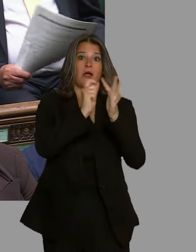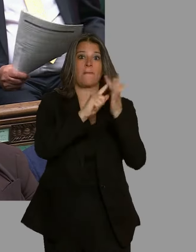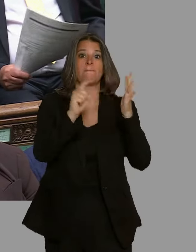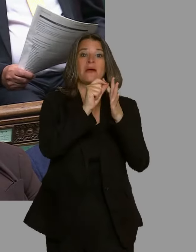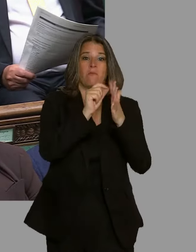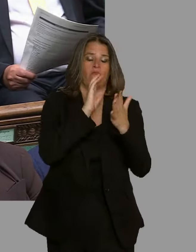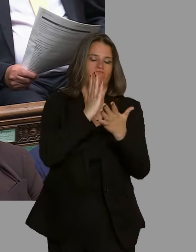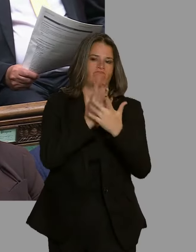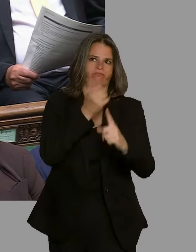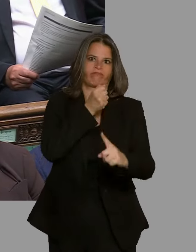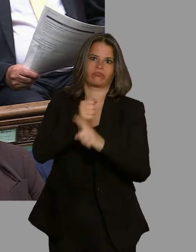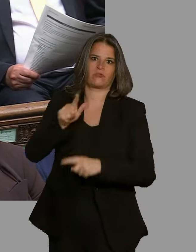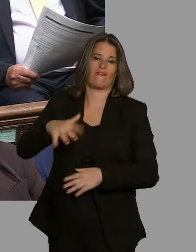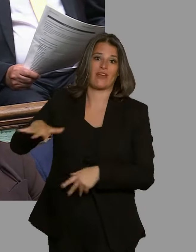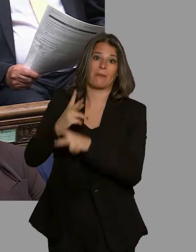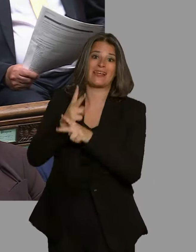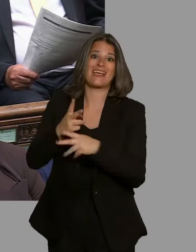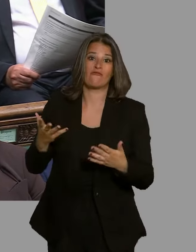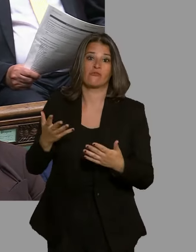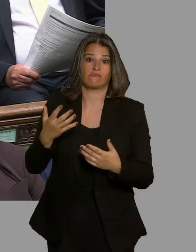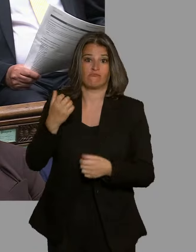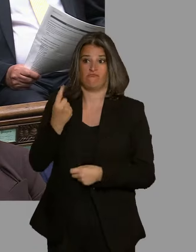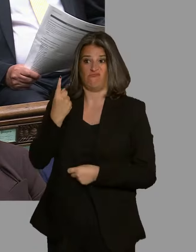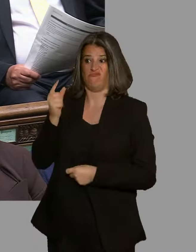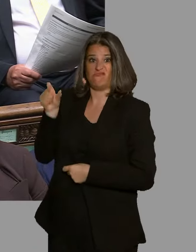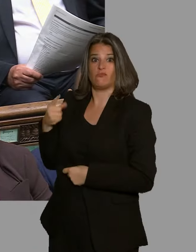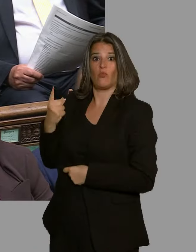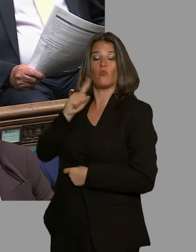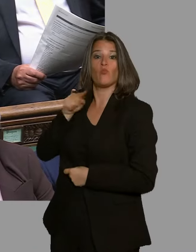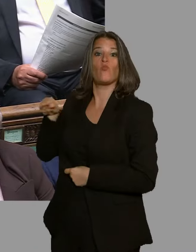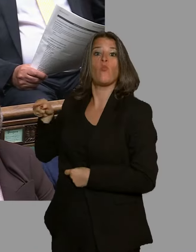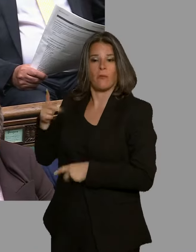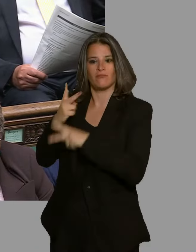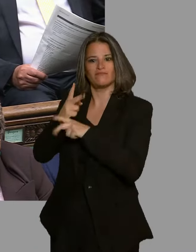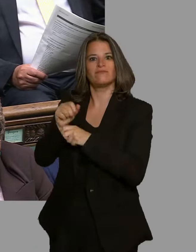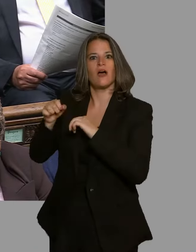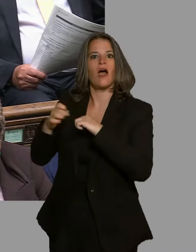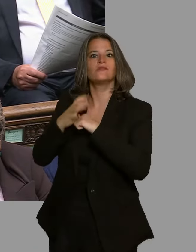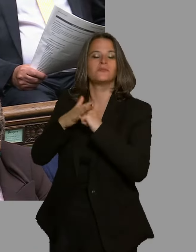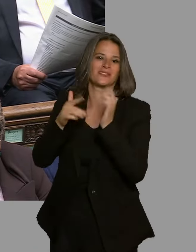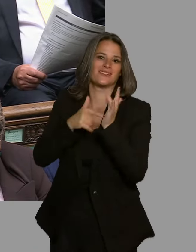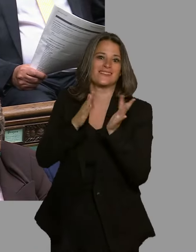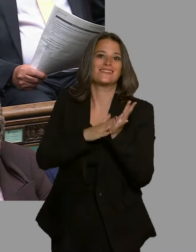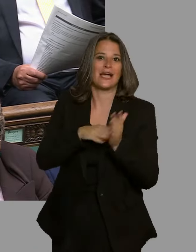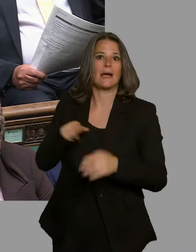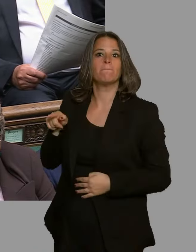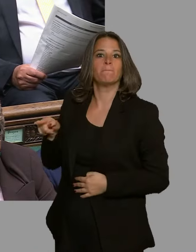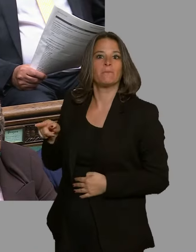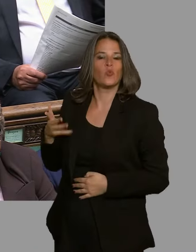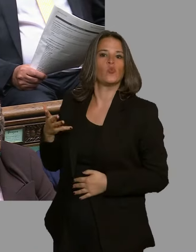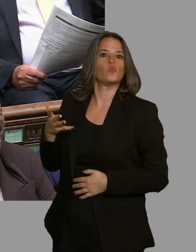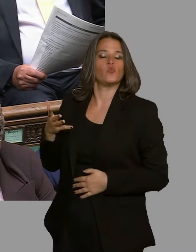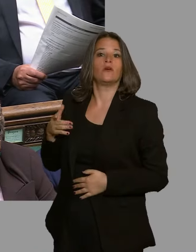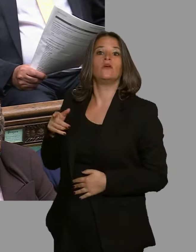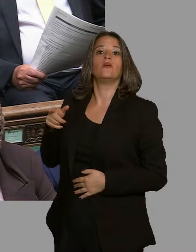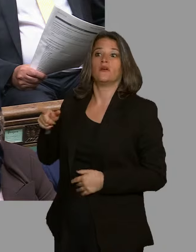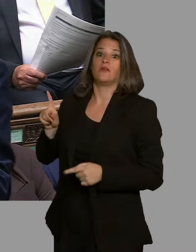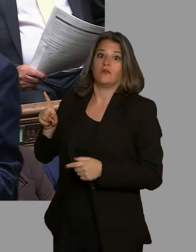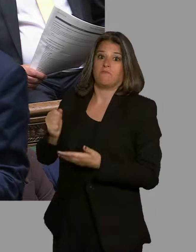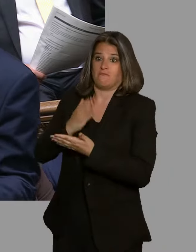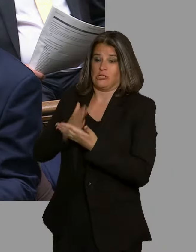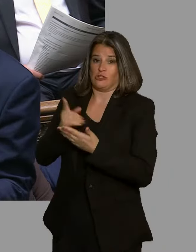husband's hand to keep him steady as he walks. He falls frequently and chokes on his food. Ginny